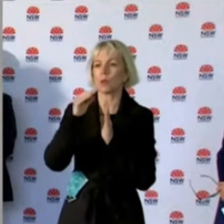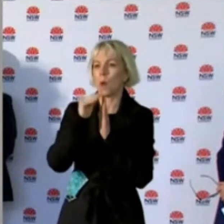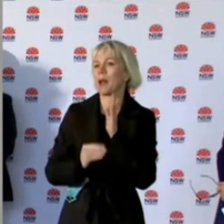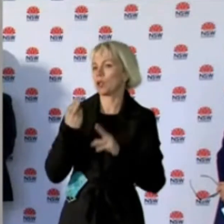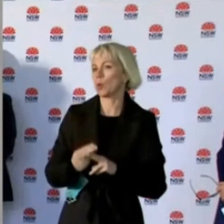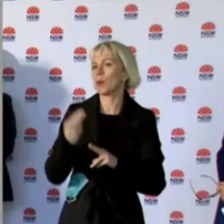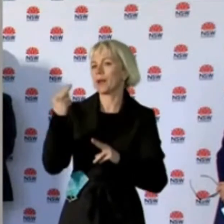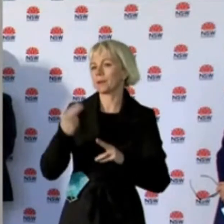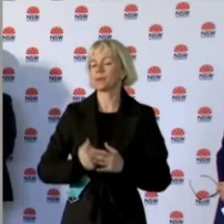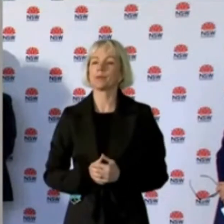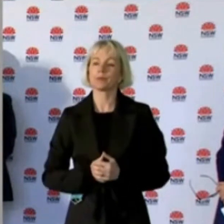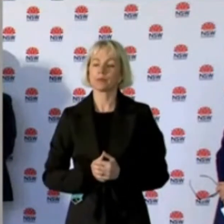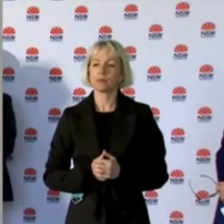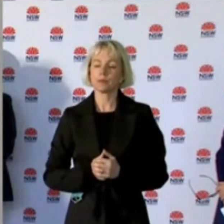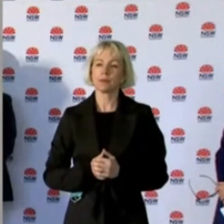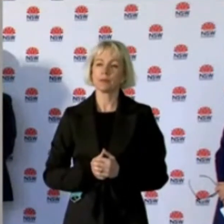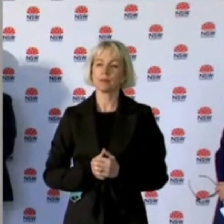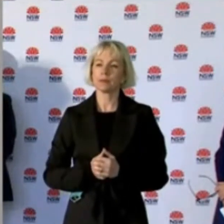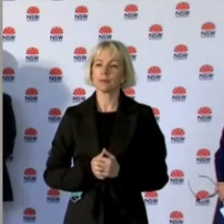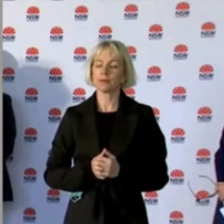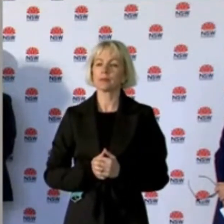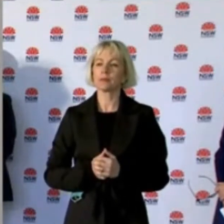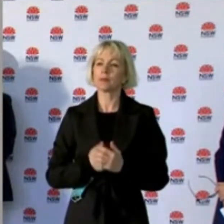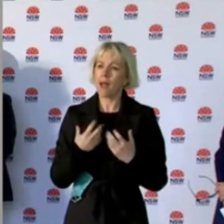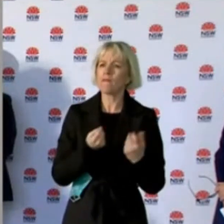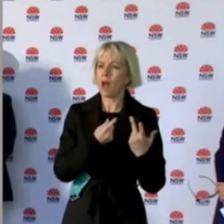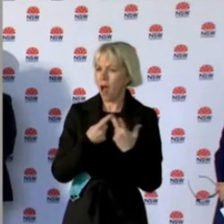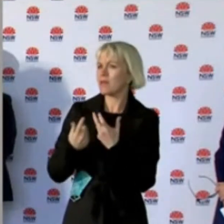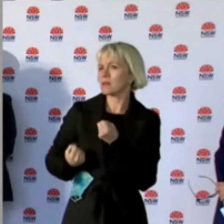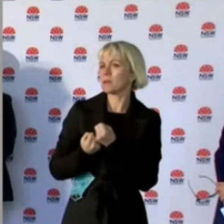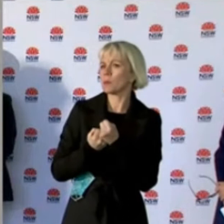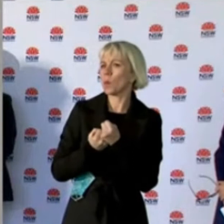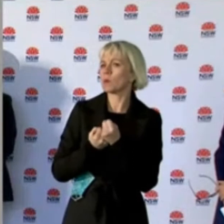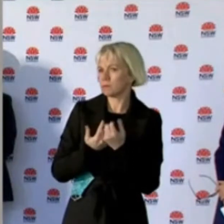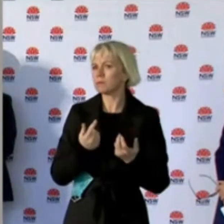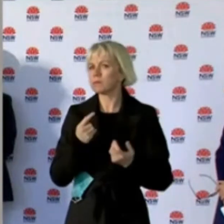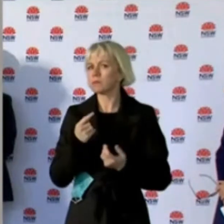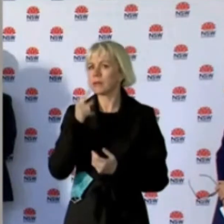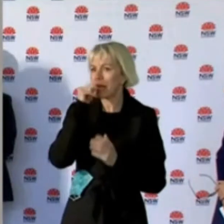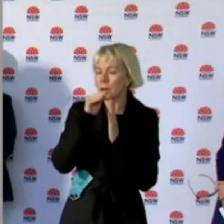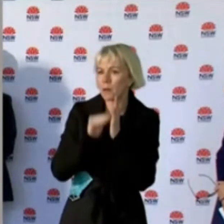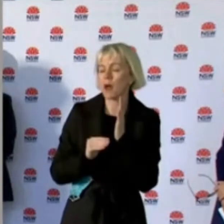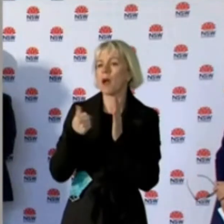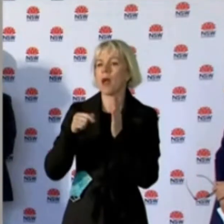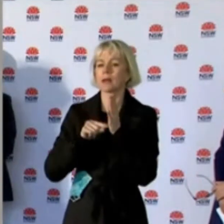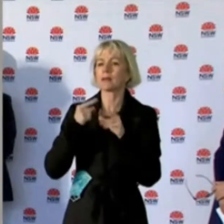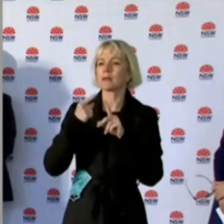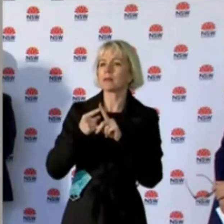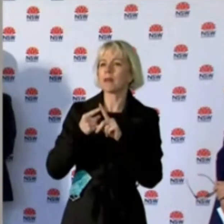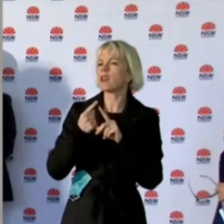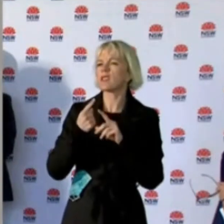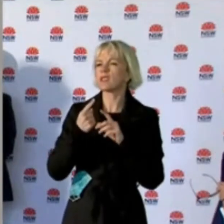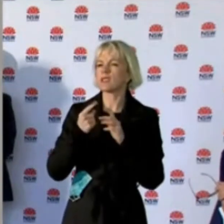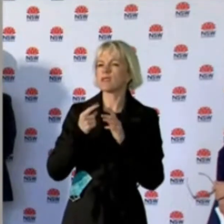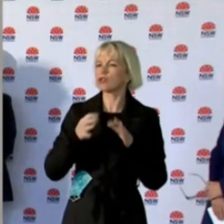There are also another array of other grant programs in terms of payroll tax deferrals, payroll tax